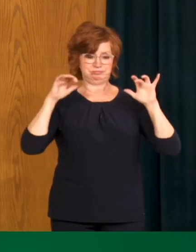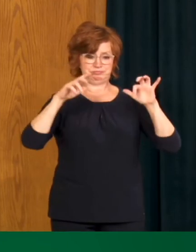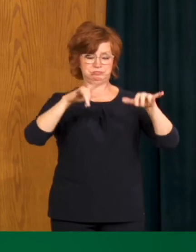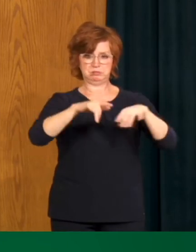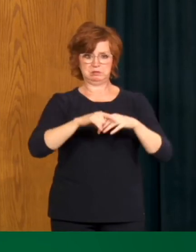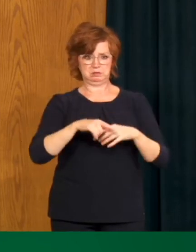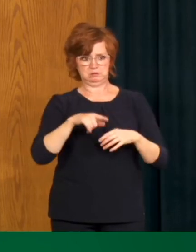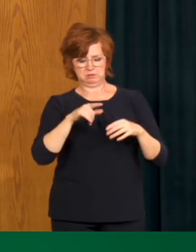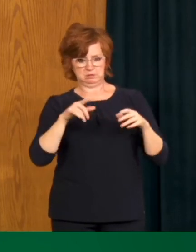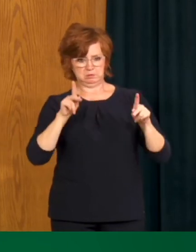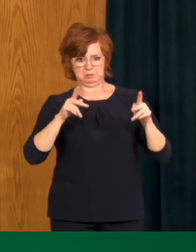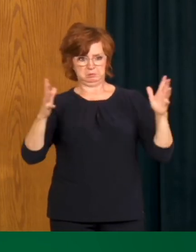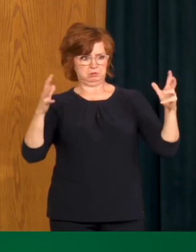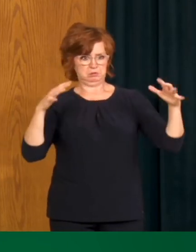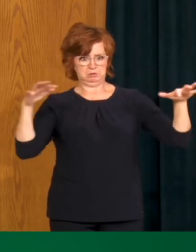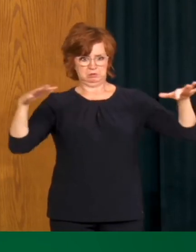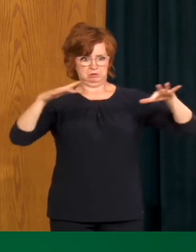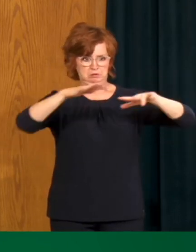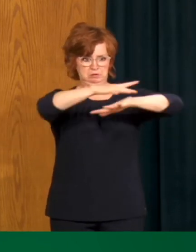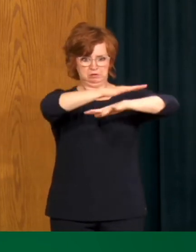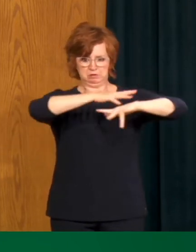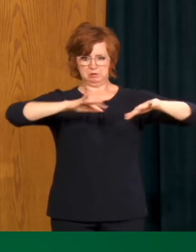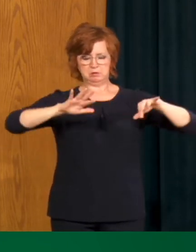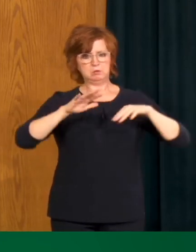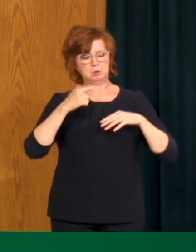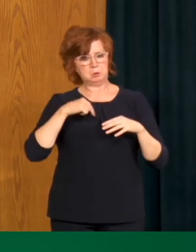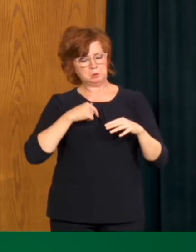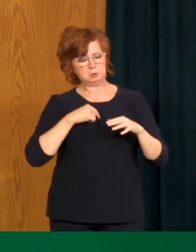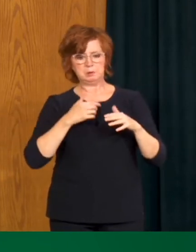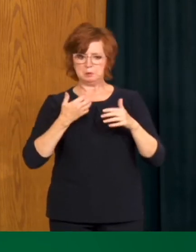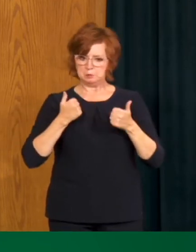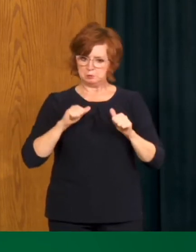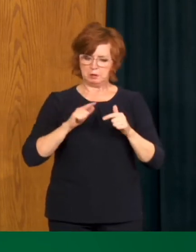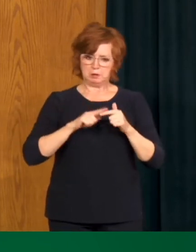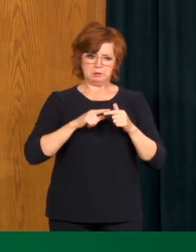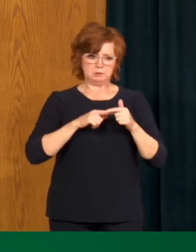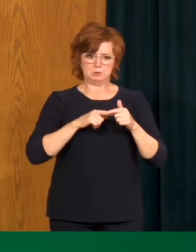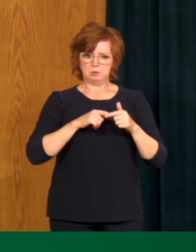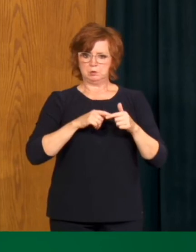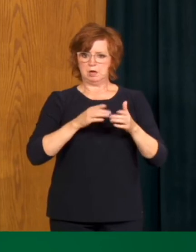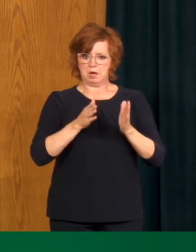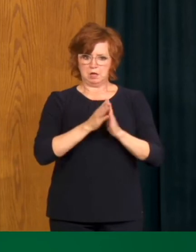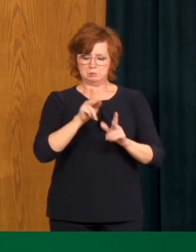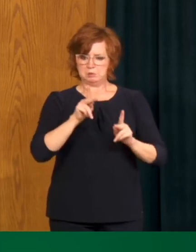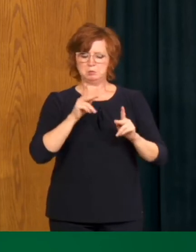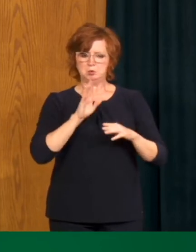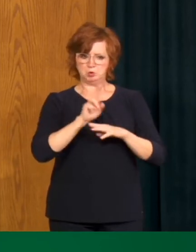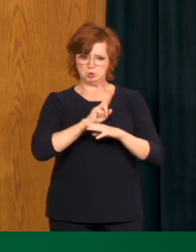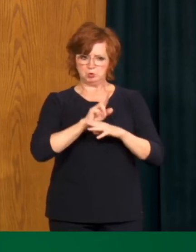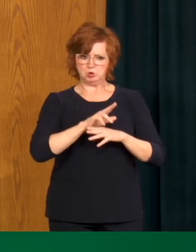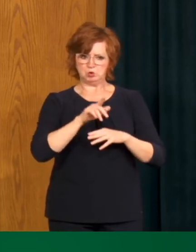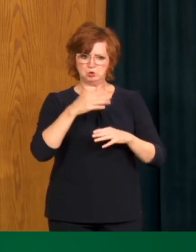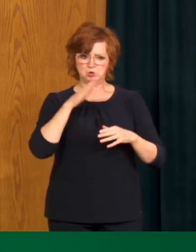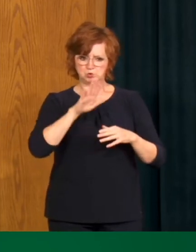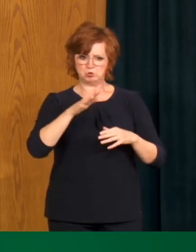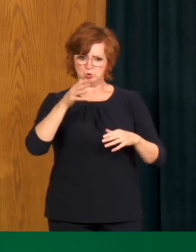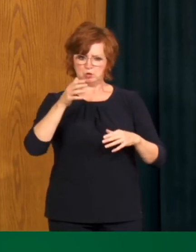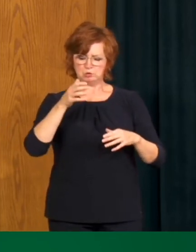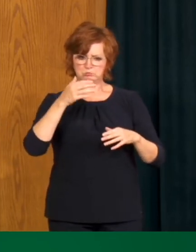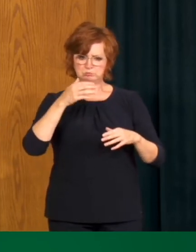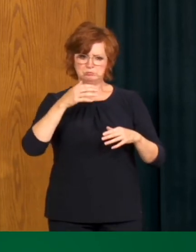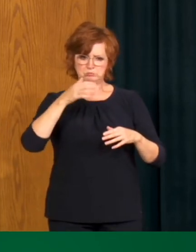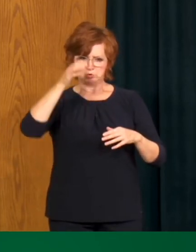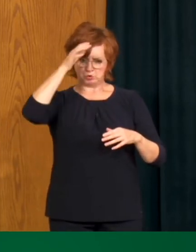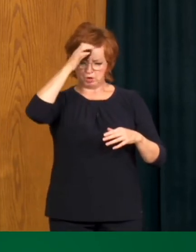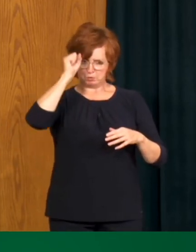best judgment and their adherence to this. And certainly there's been breakdowns in that throughout pandemic across the country, across the world. But I